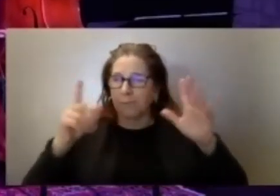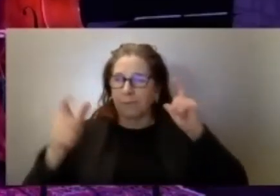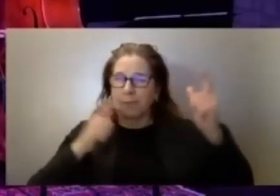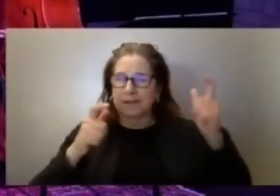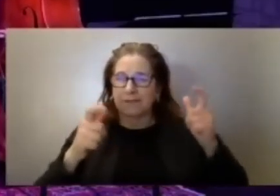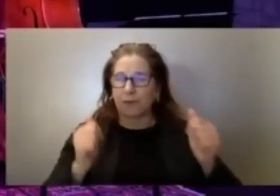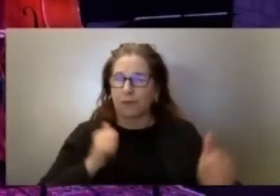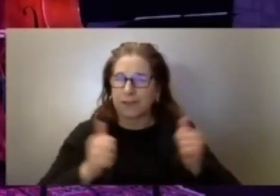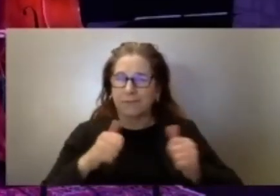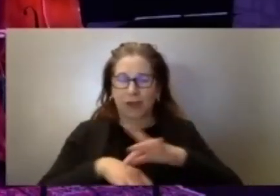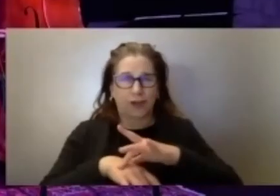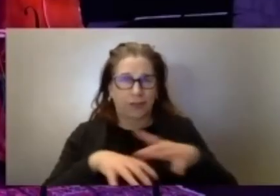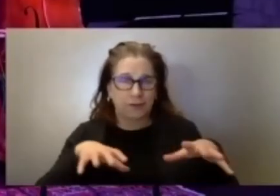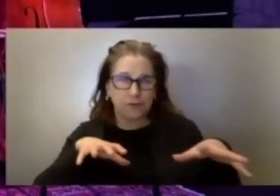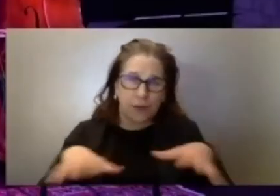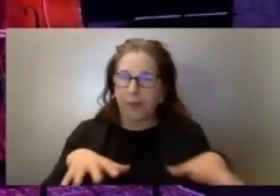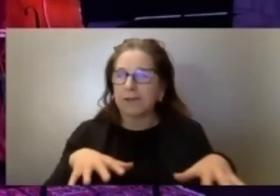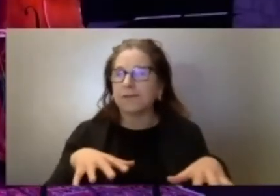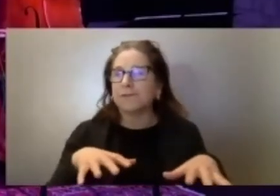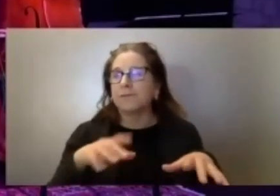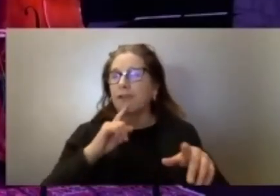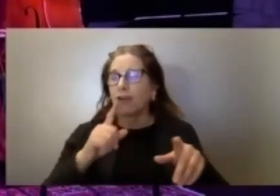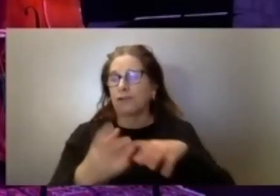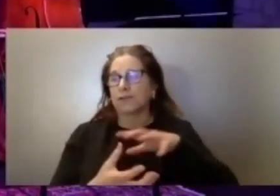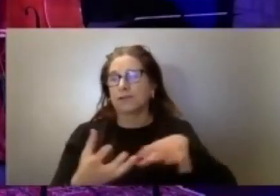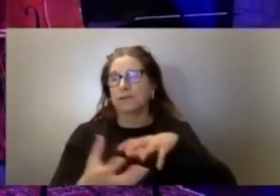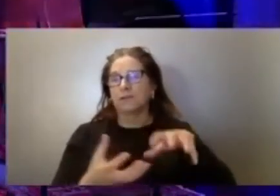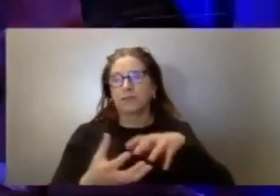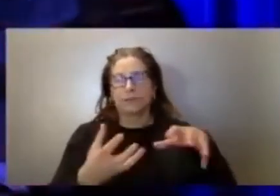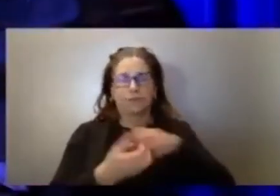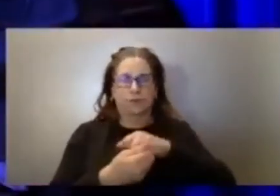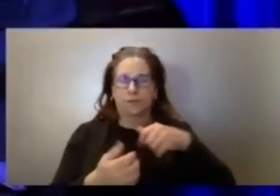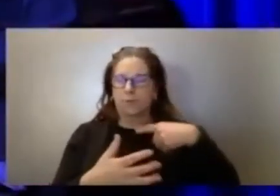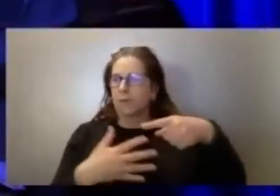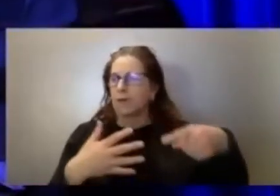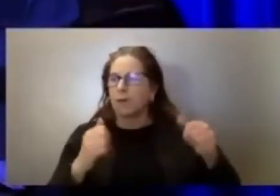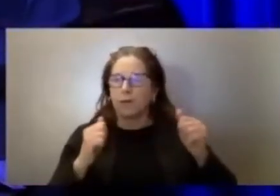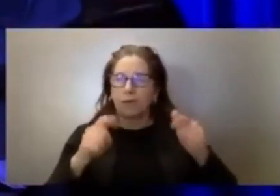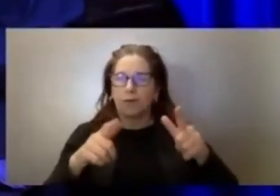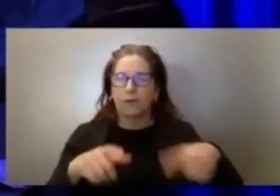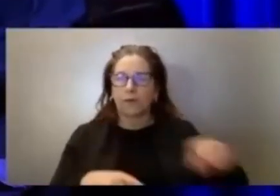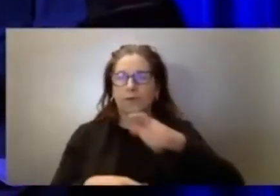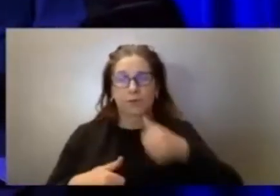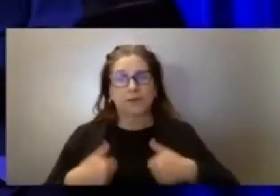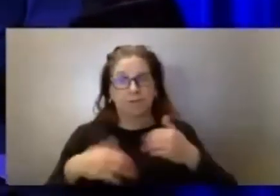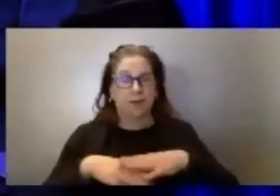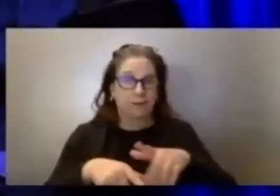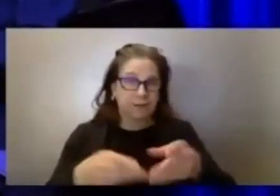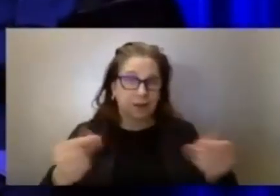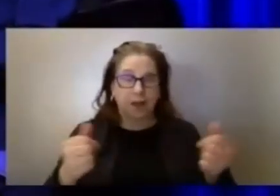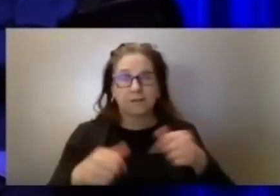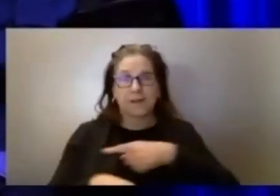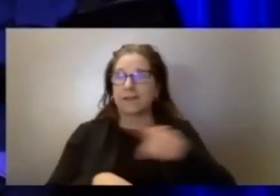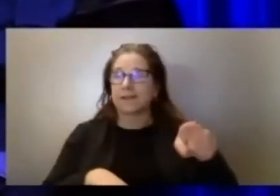trembles. There is confusion and destruction among all those who inhabit the land these